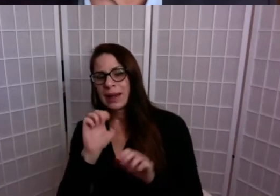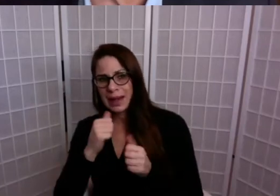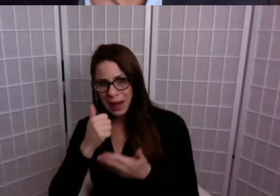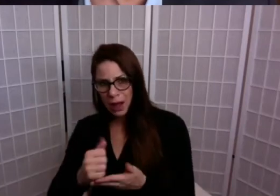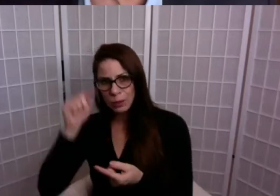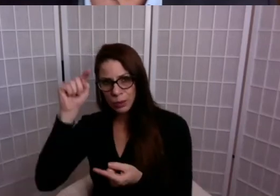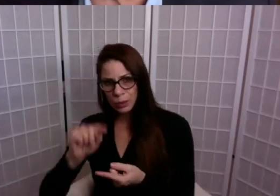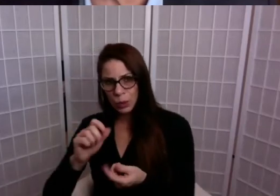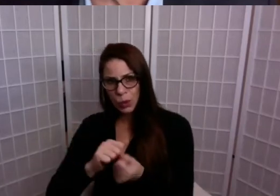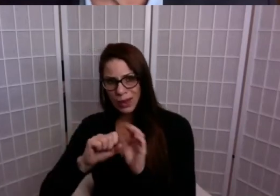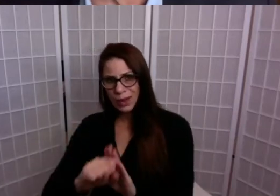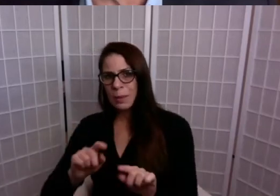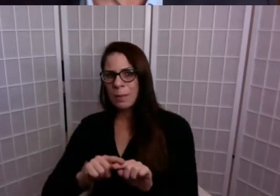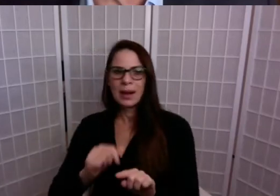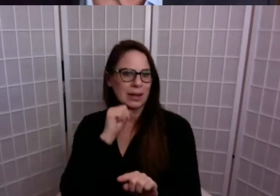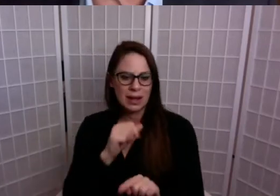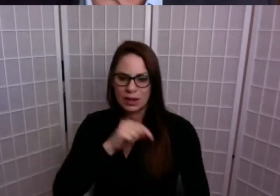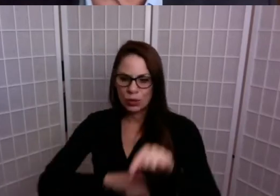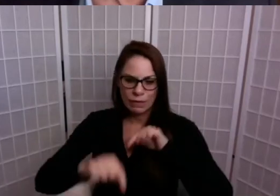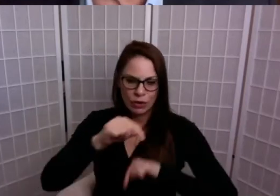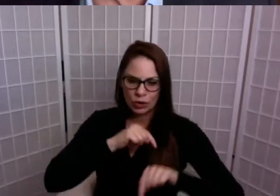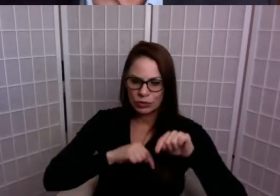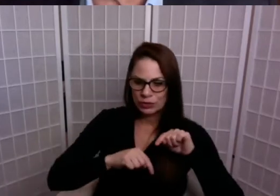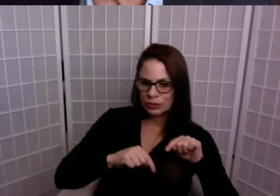not reverse the